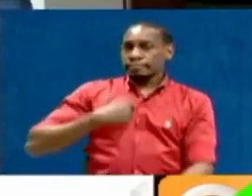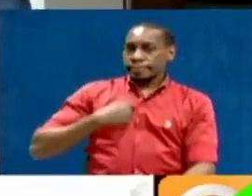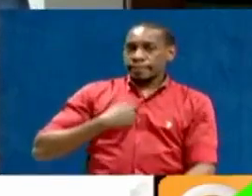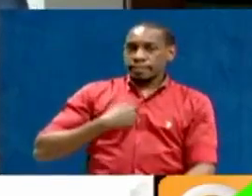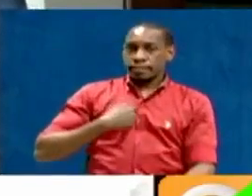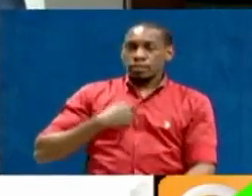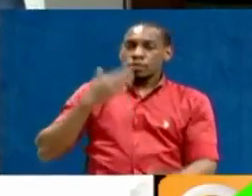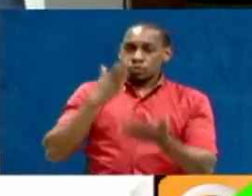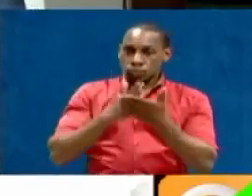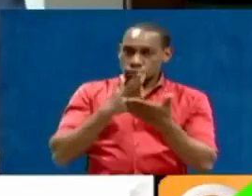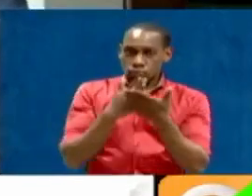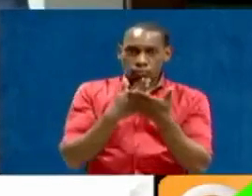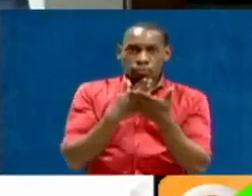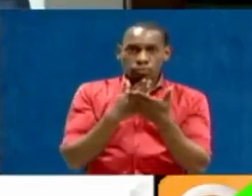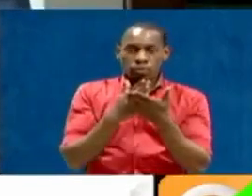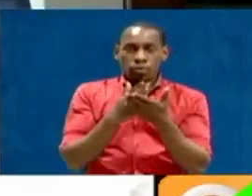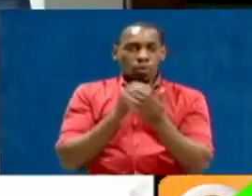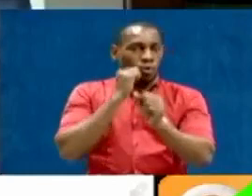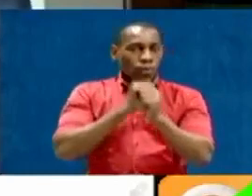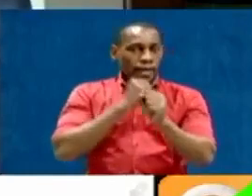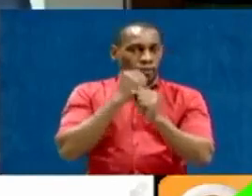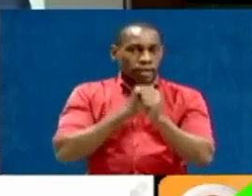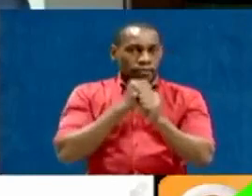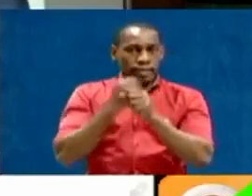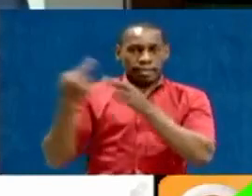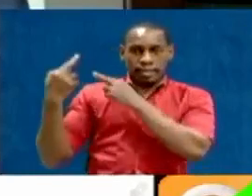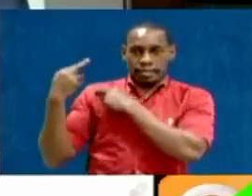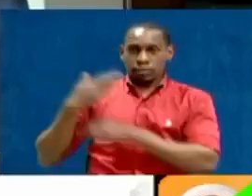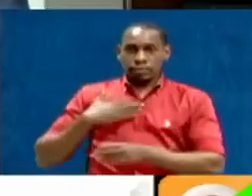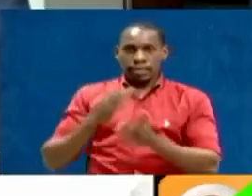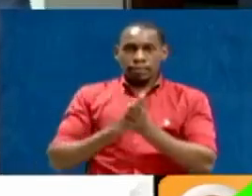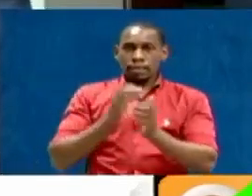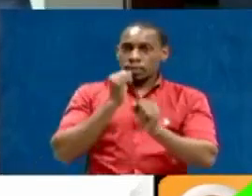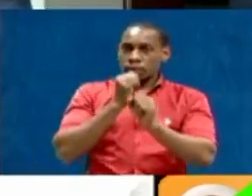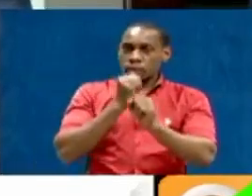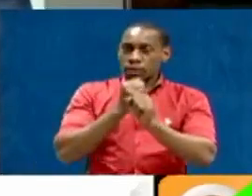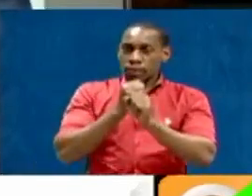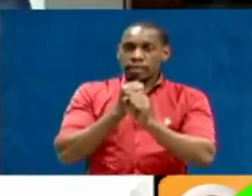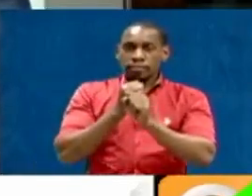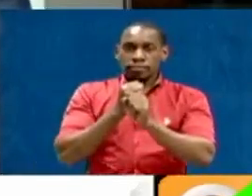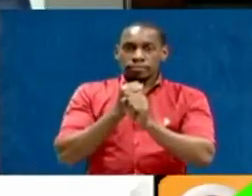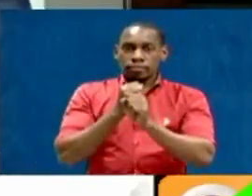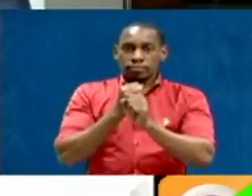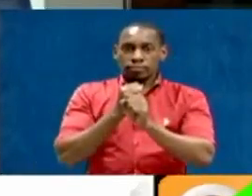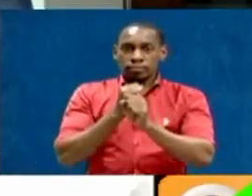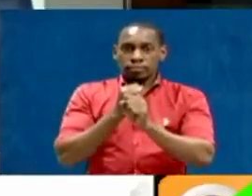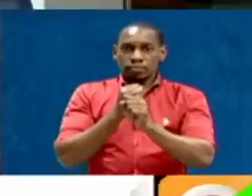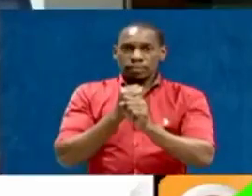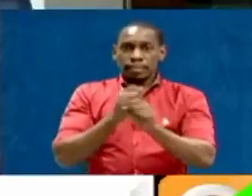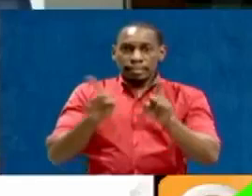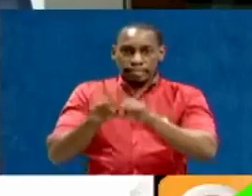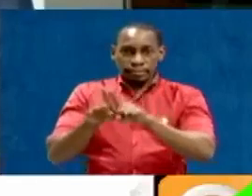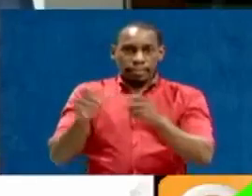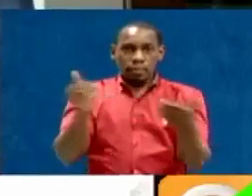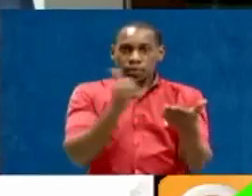shall diligently discharge my duties and perform my functions in the said